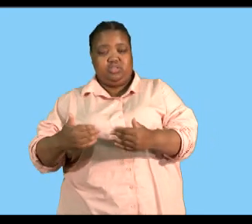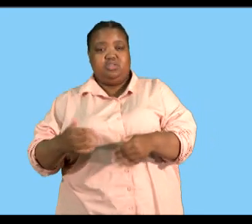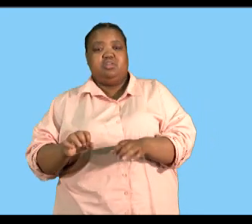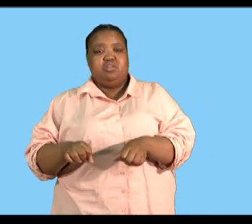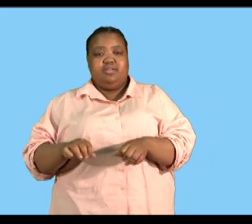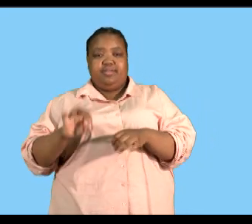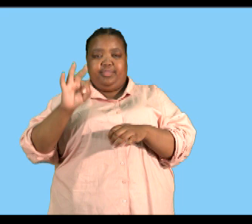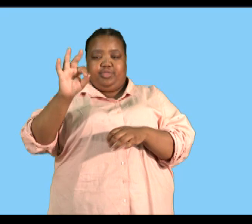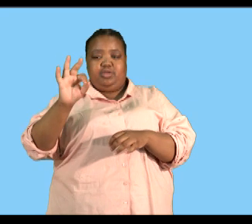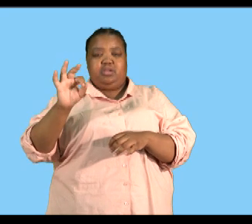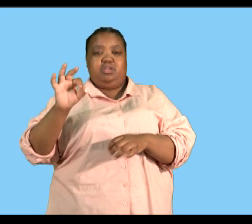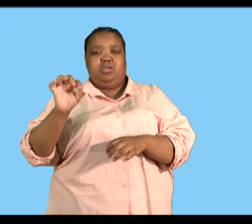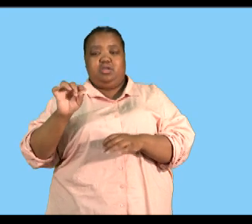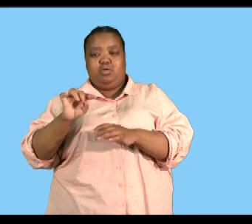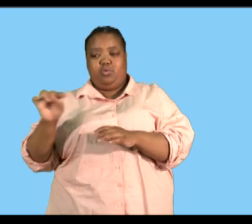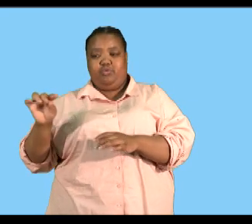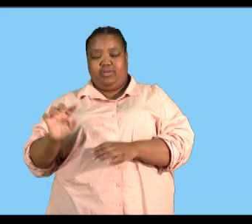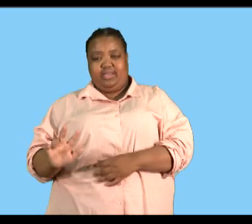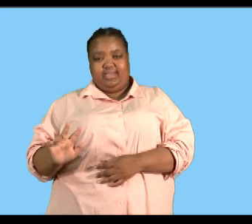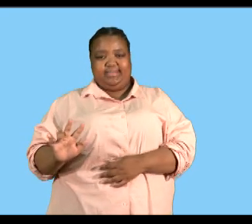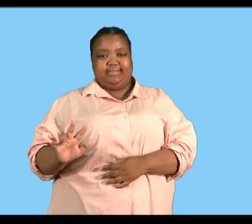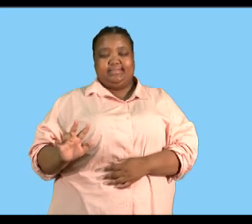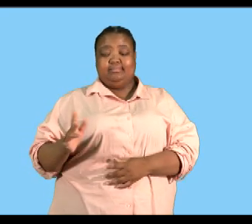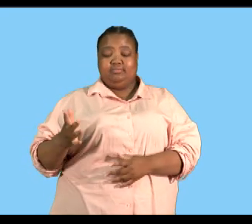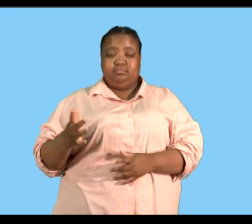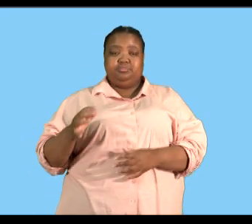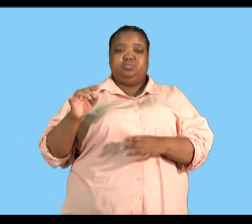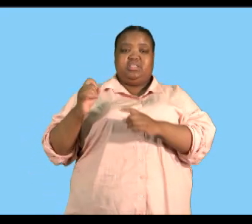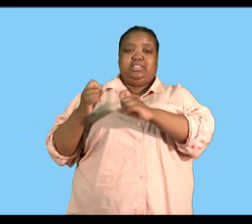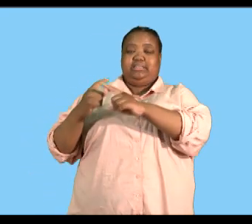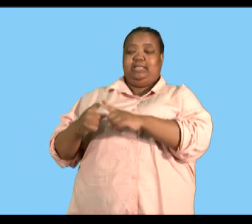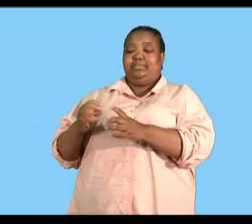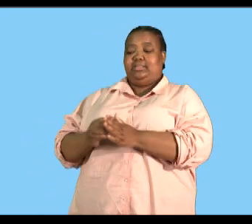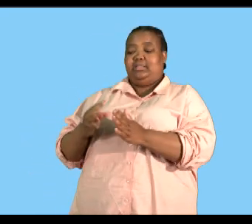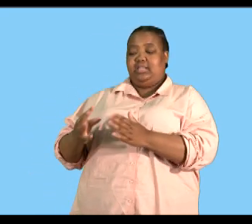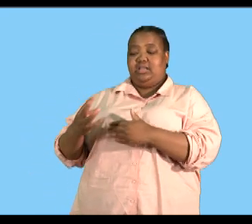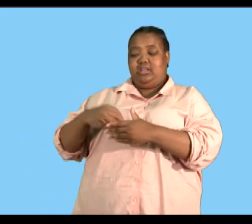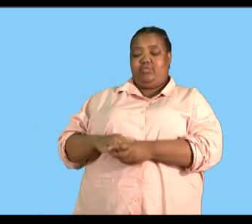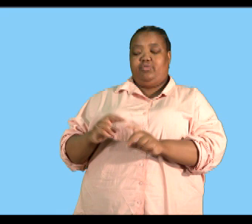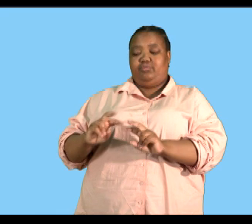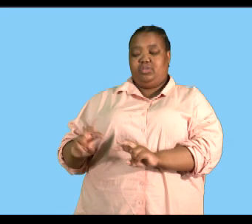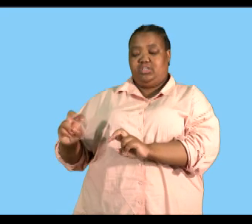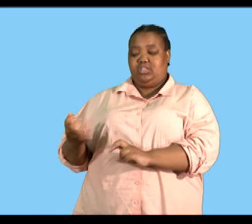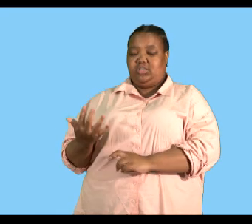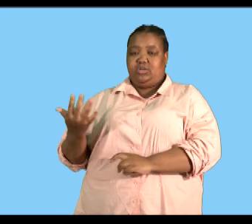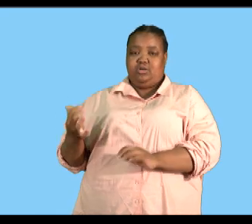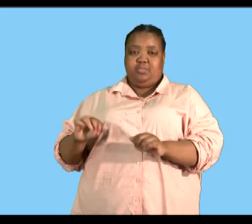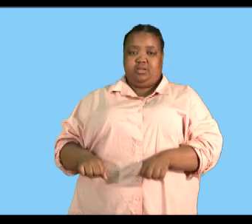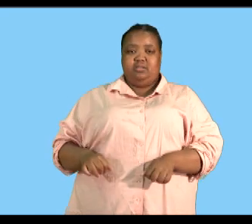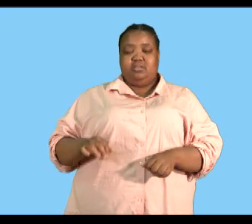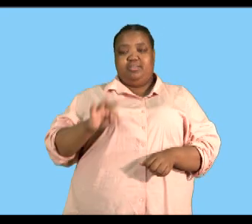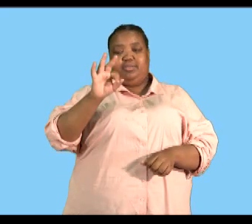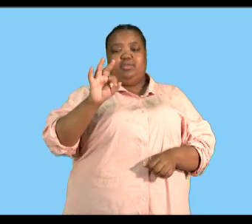3/8, and this is multiplied by the number of learners who took part on the survey. So this will give us,